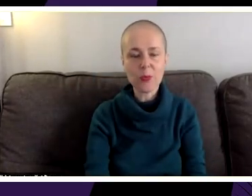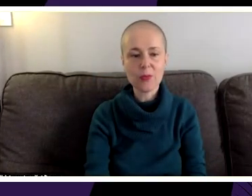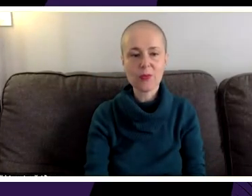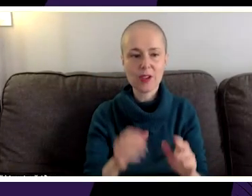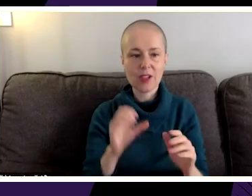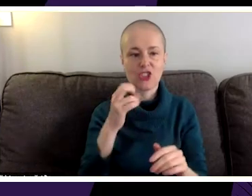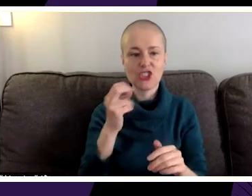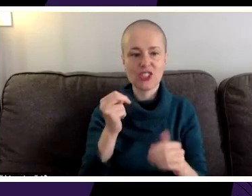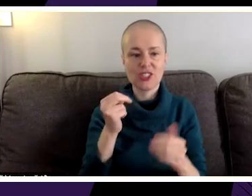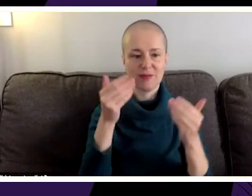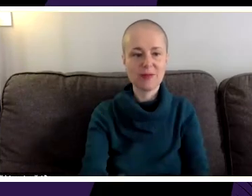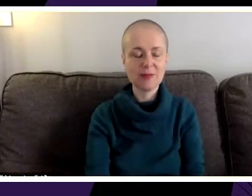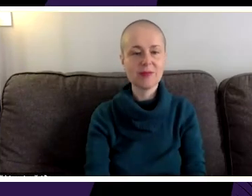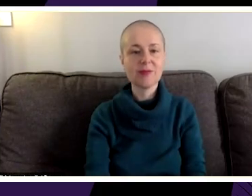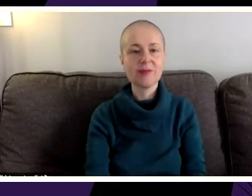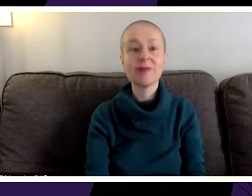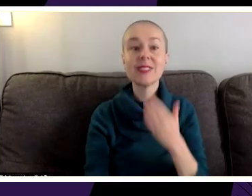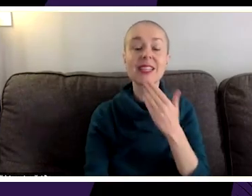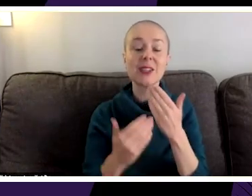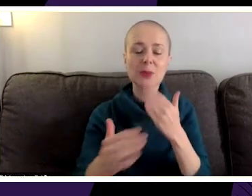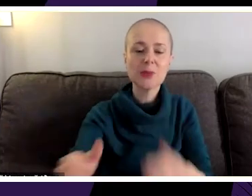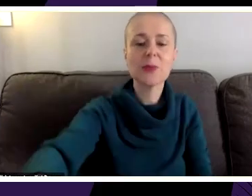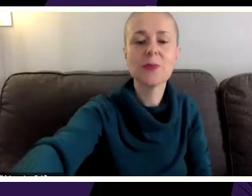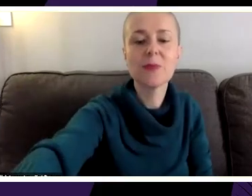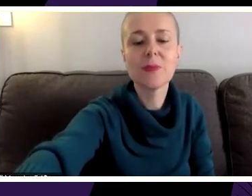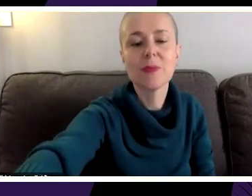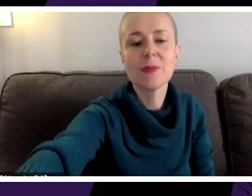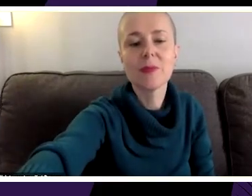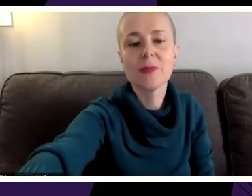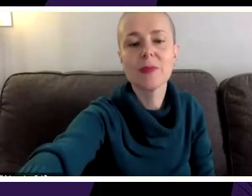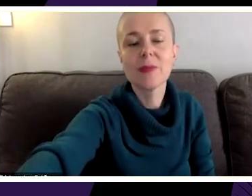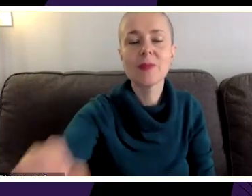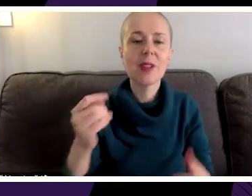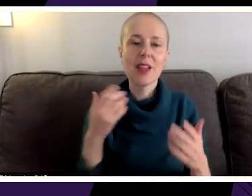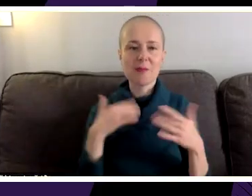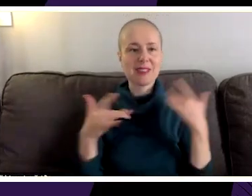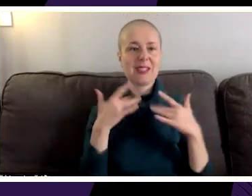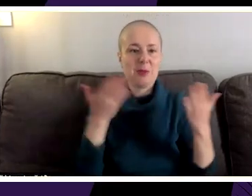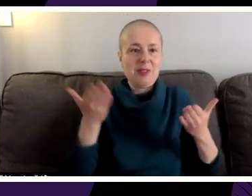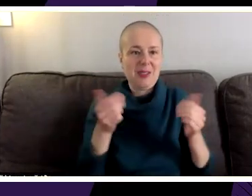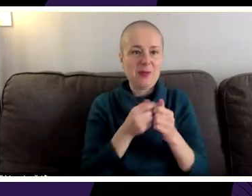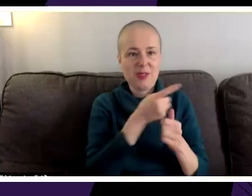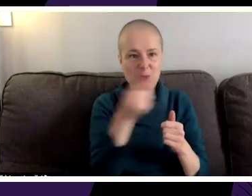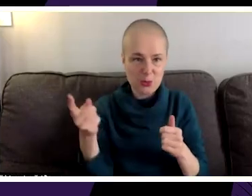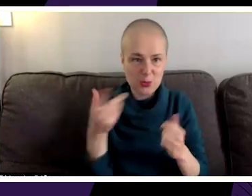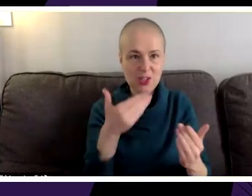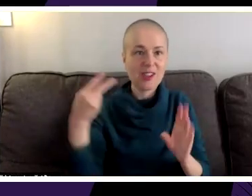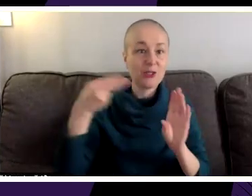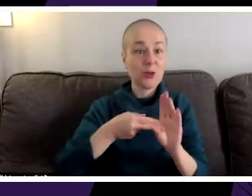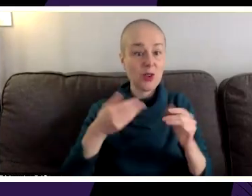Shin. Thank you so much, Amy. I'm so excited to be with everybody here. Thank you so much for joining